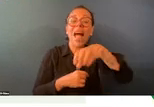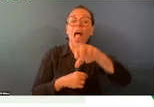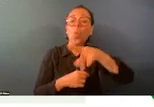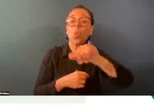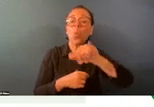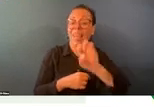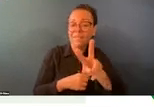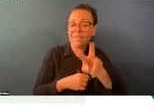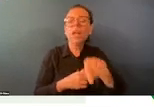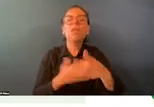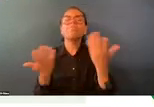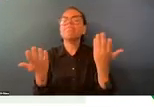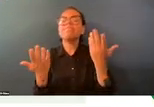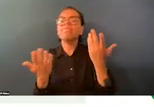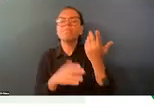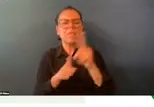offers a range